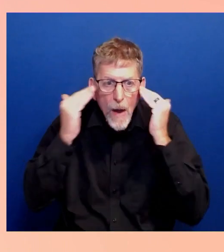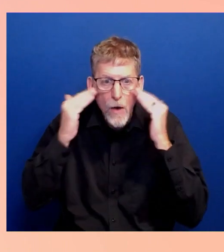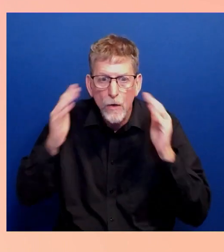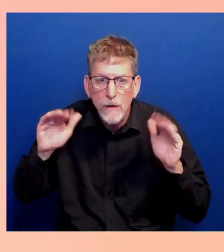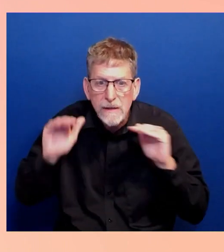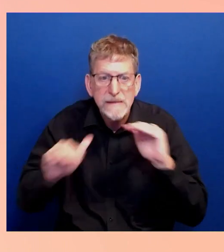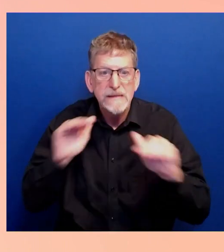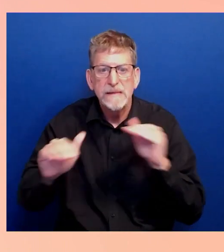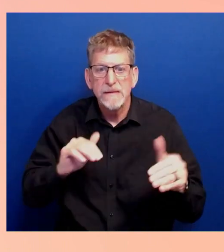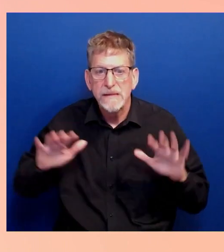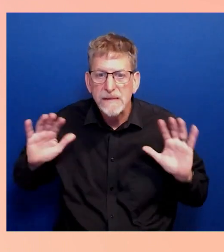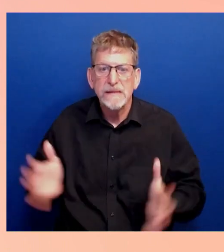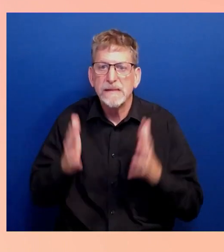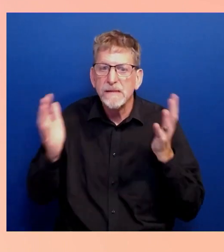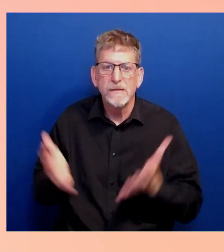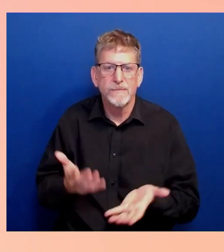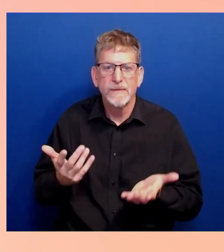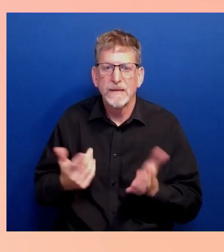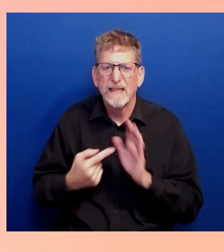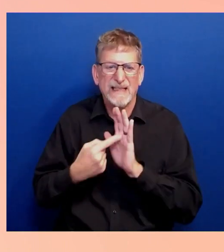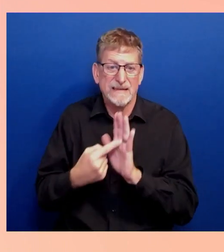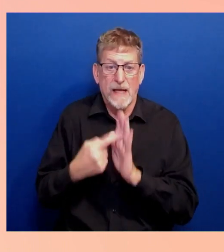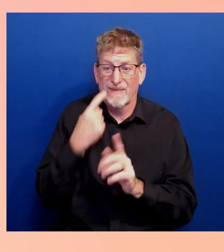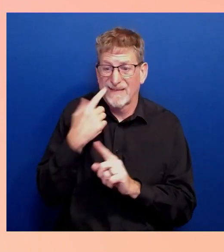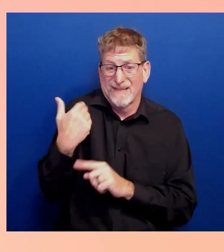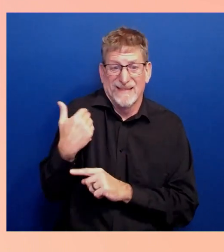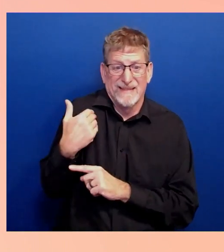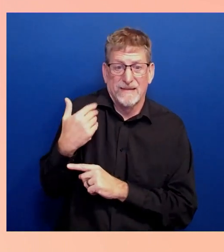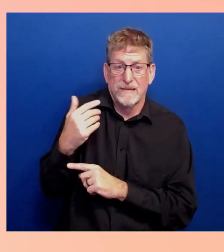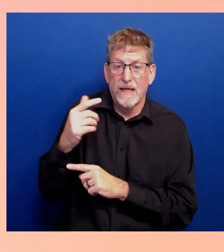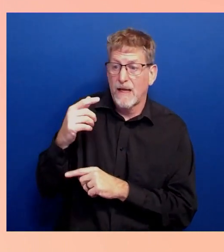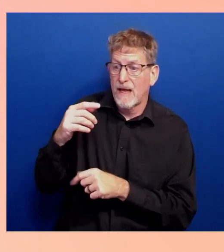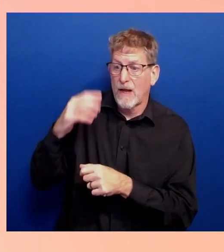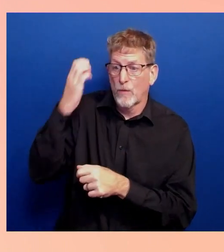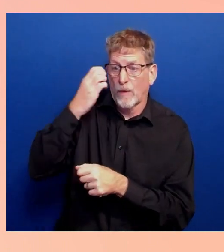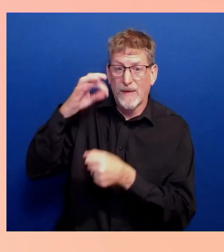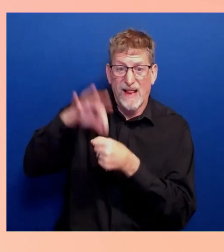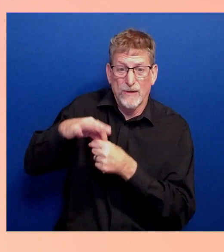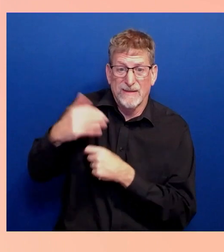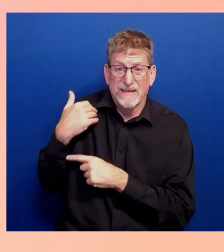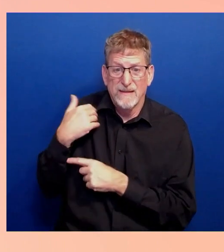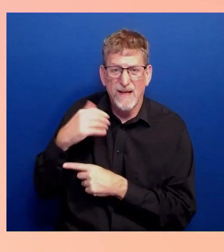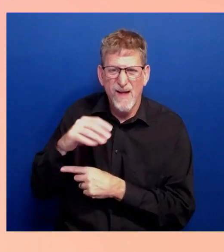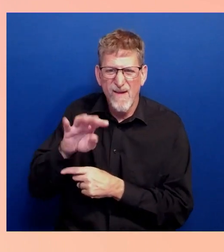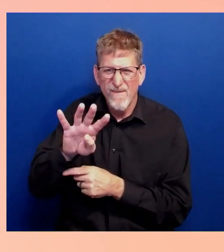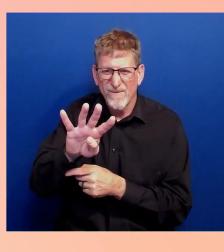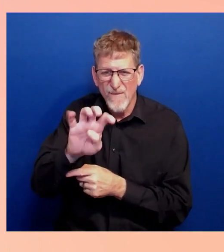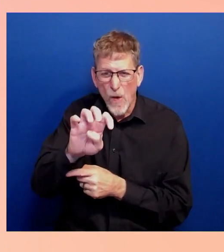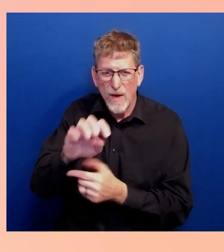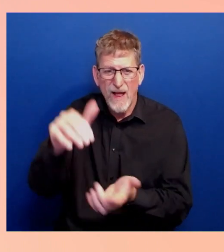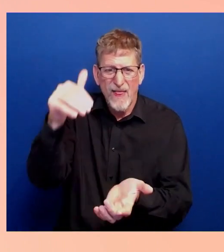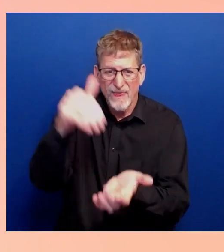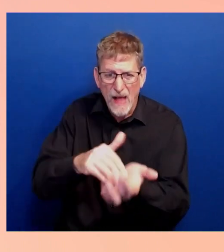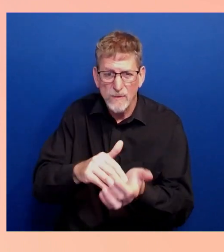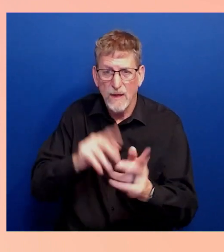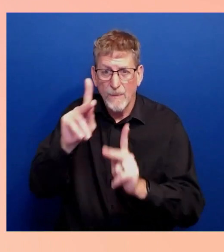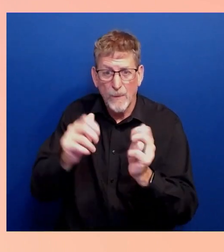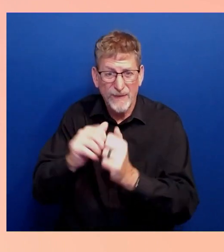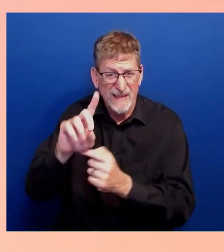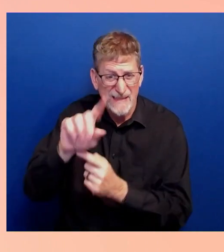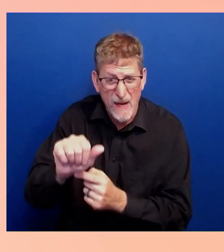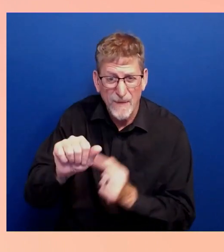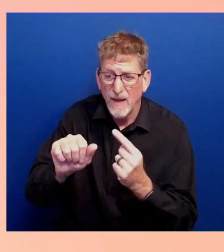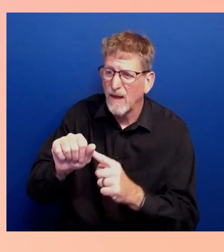in the last European election, there were approximately 400,000 people with disabilities who were denied the right to